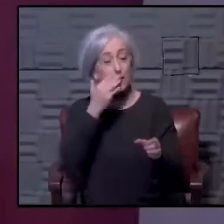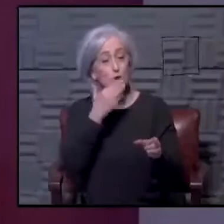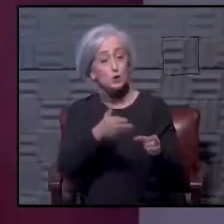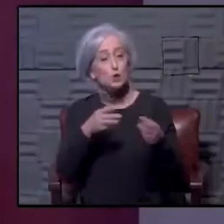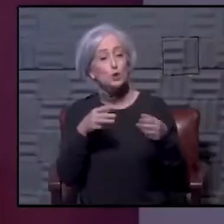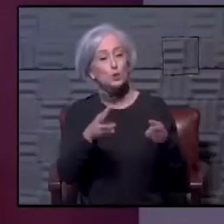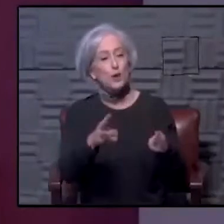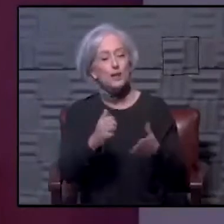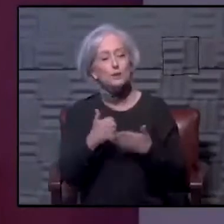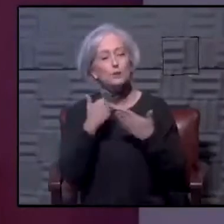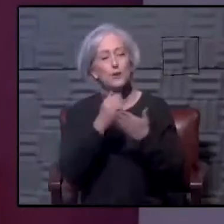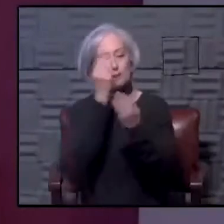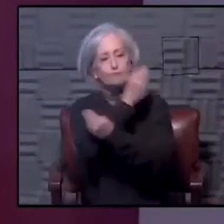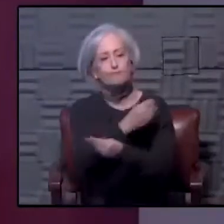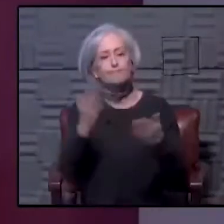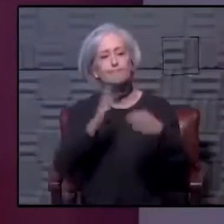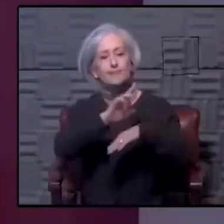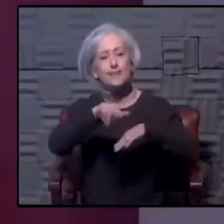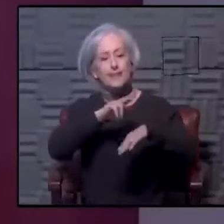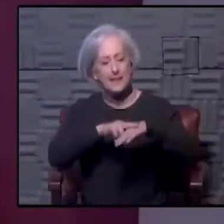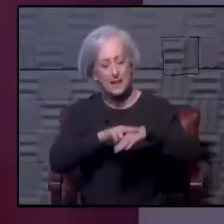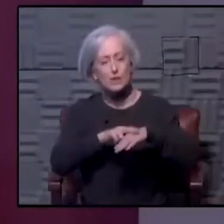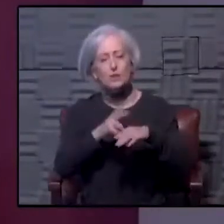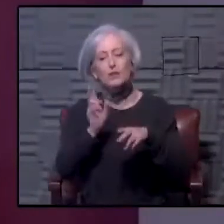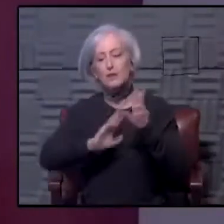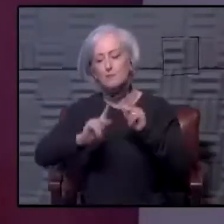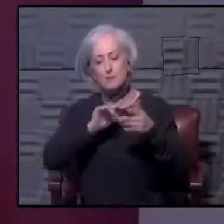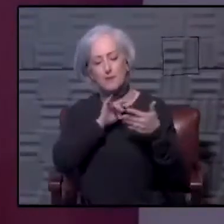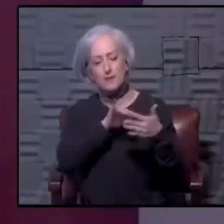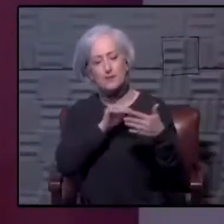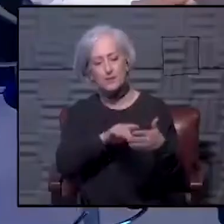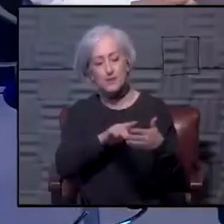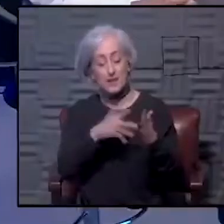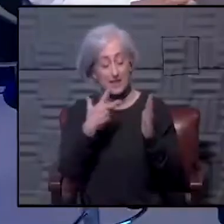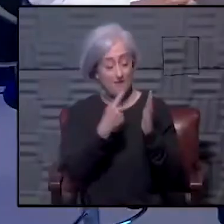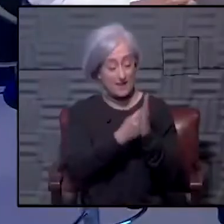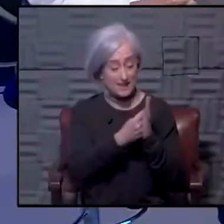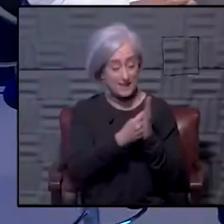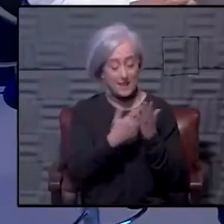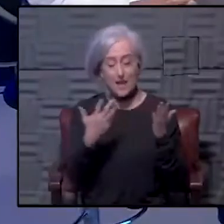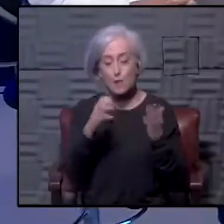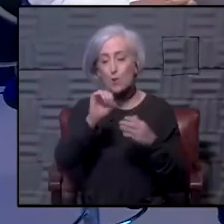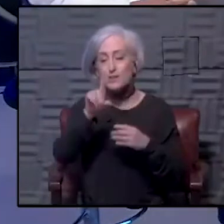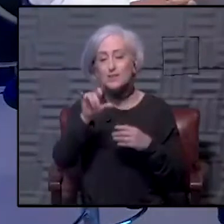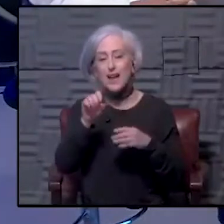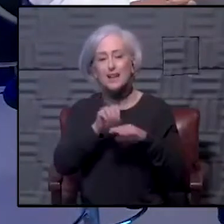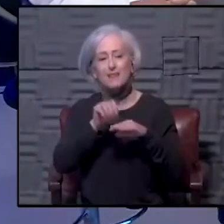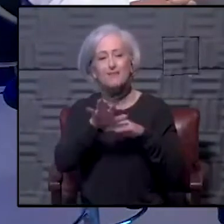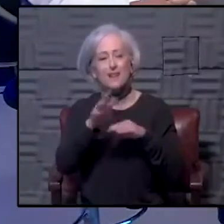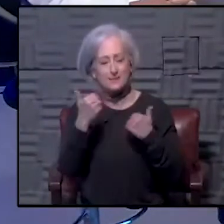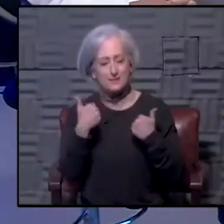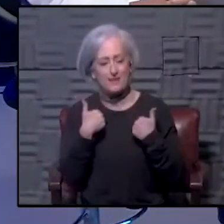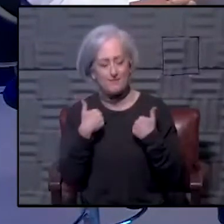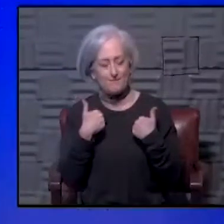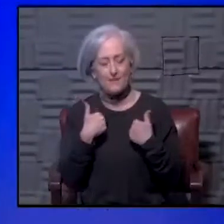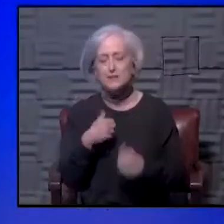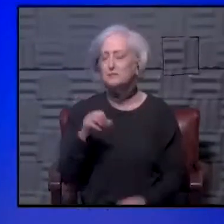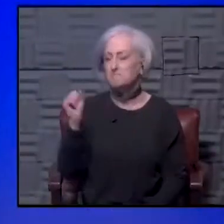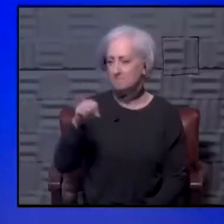to help inform the nation and those that are studying the vaccine and their side effects. Yeah, absolutely. We have the